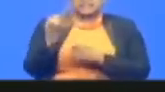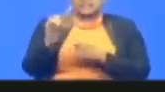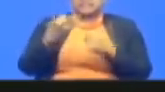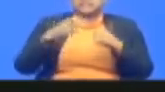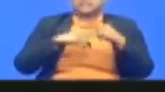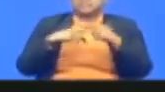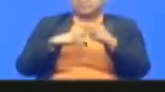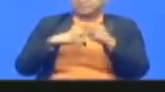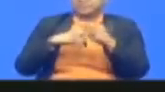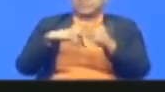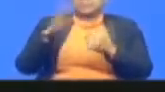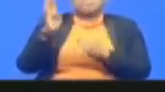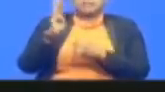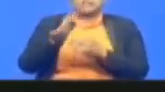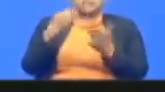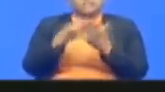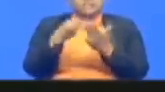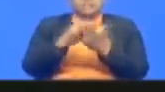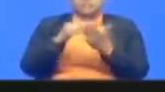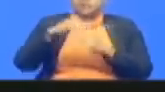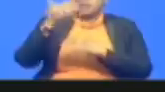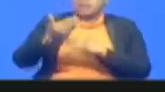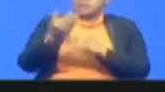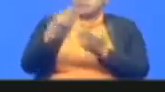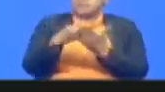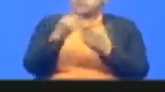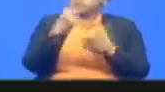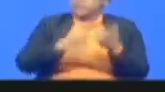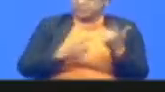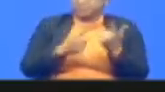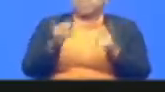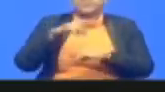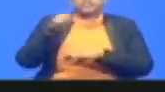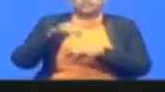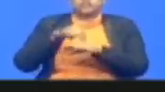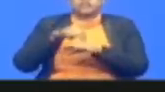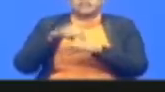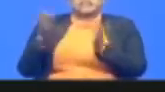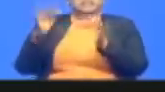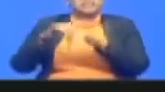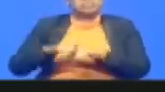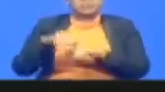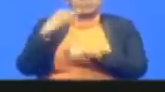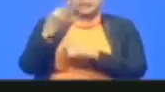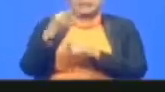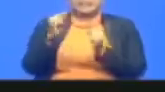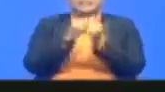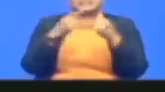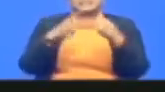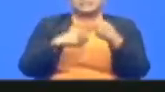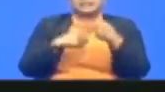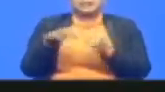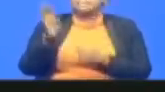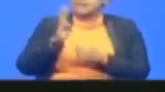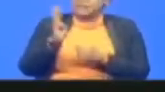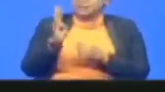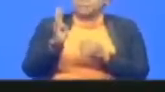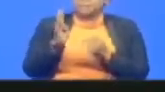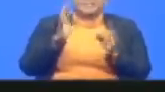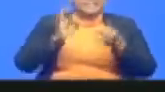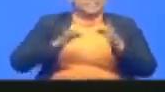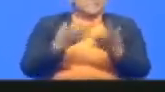the 2019-2020 financial year, while the National Assembly is stuck at 316 billion. If for any